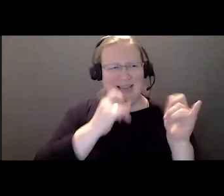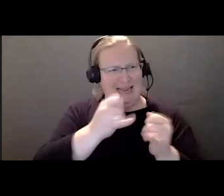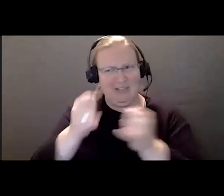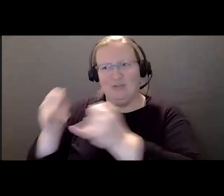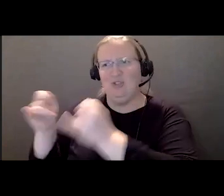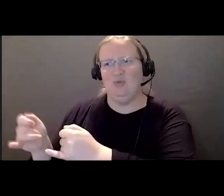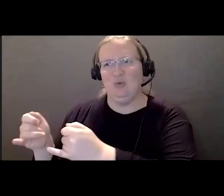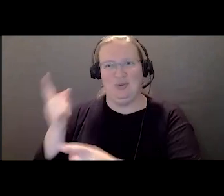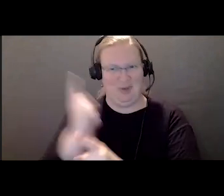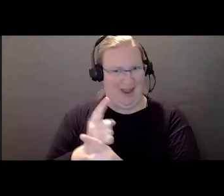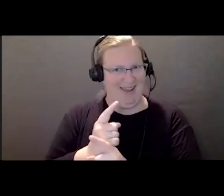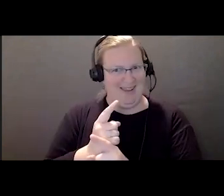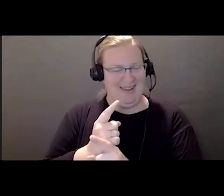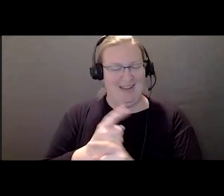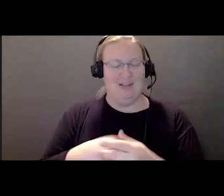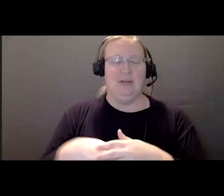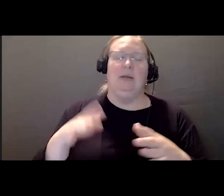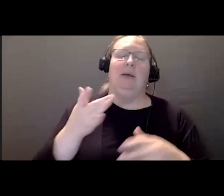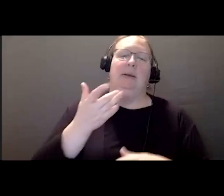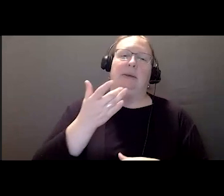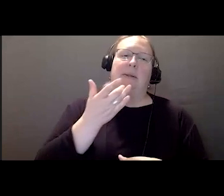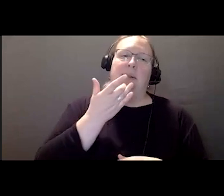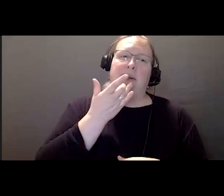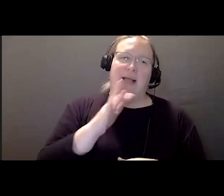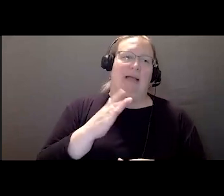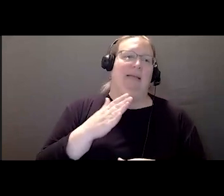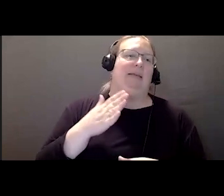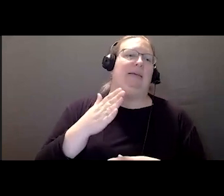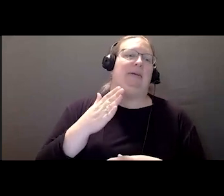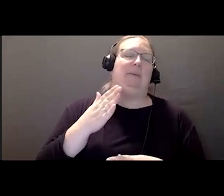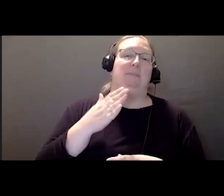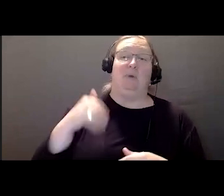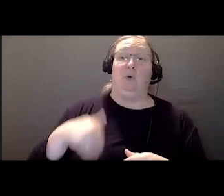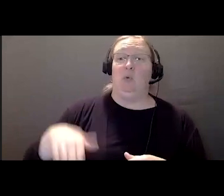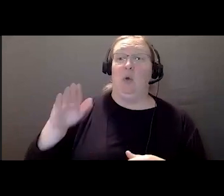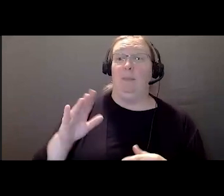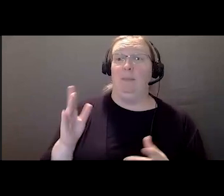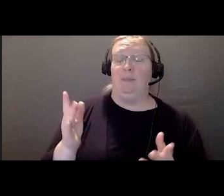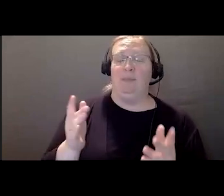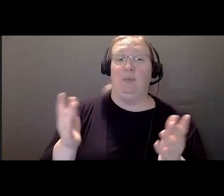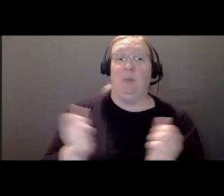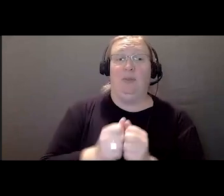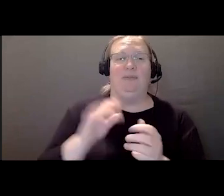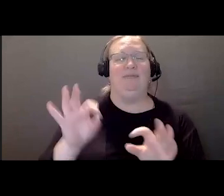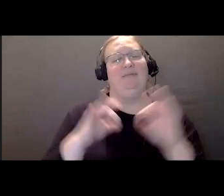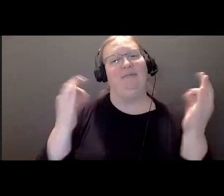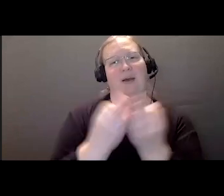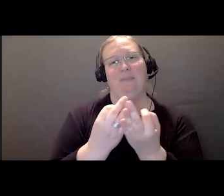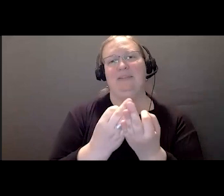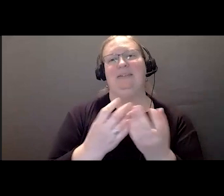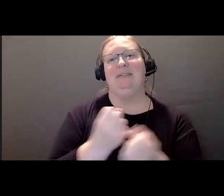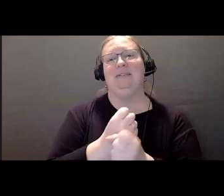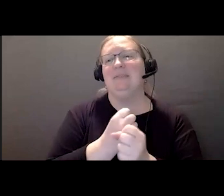I was very lucky to be raised in a loving and supportive family. And when I was at home, I felt safe